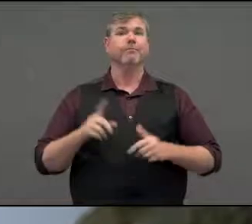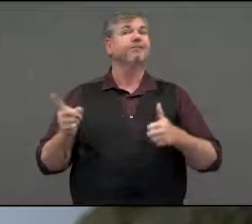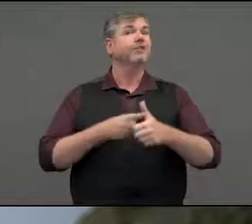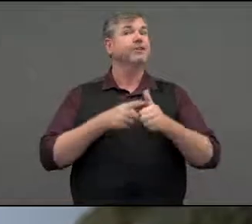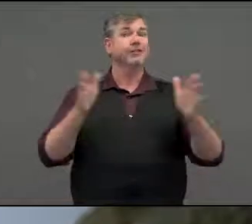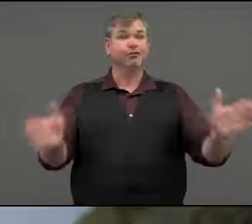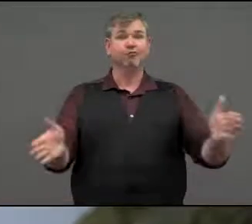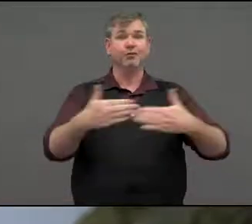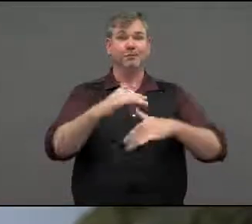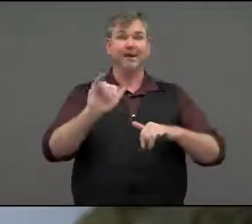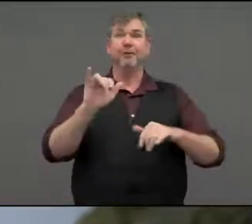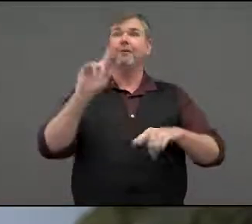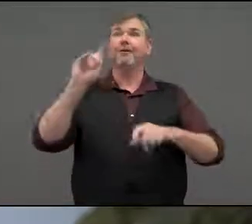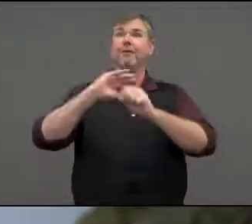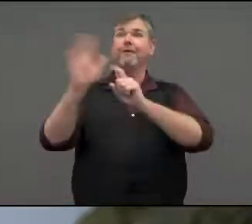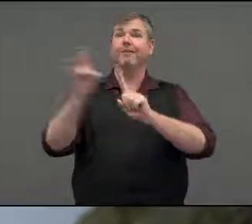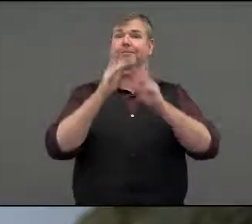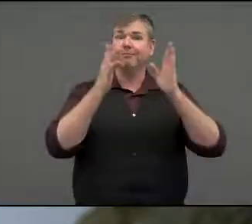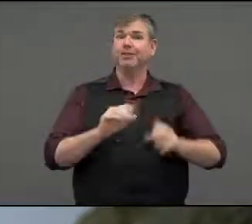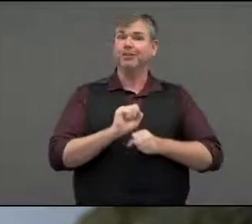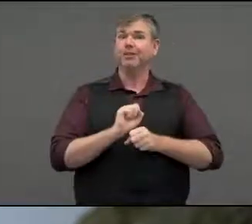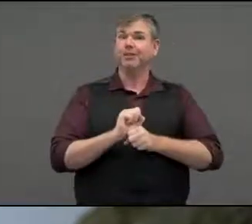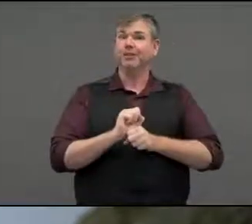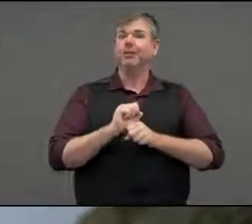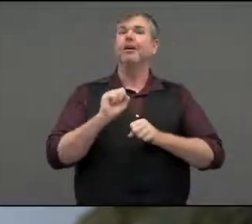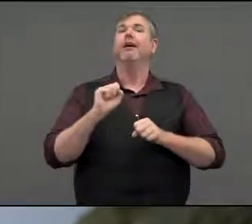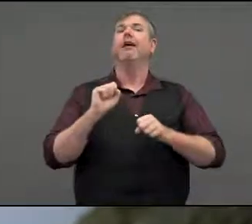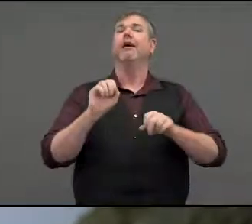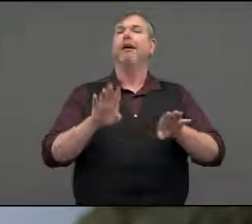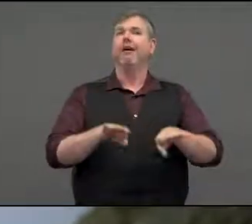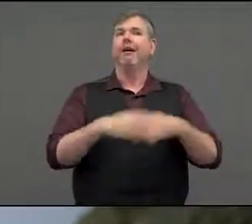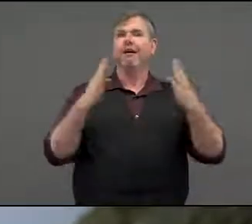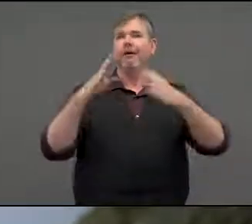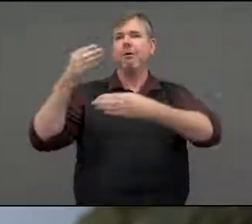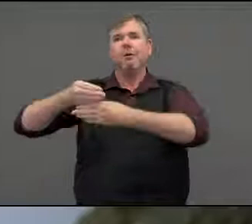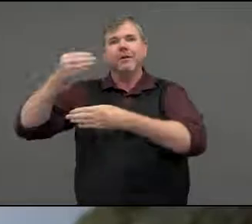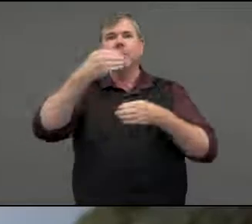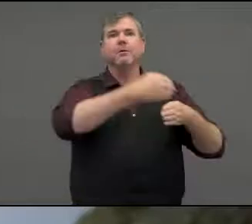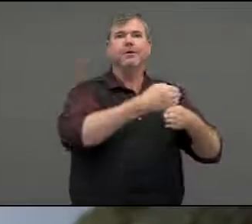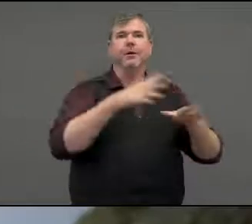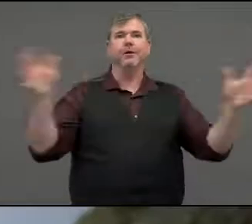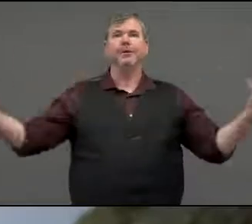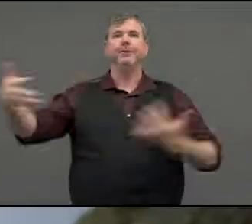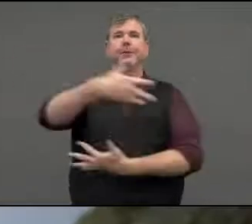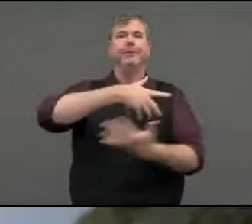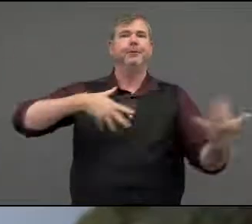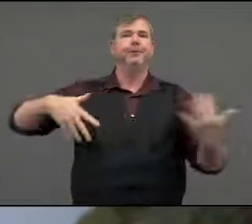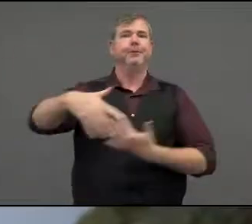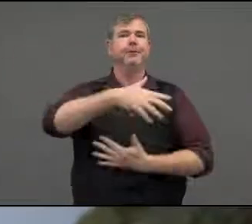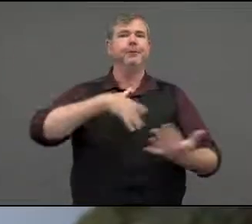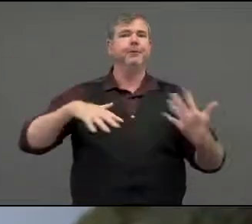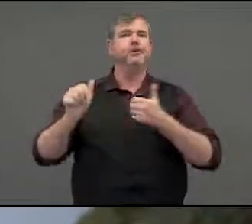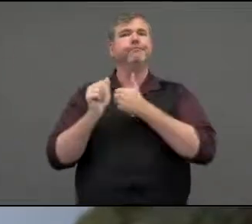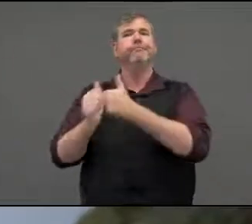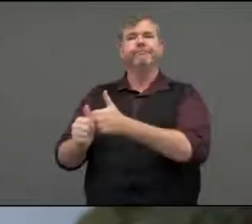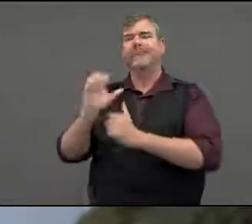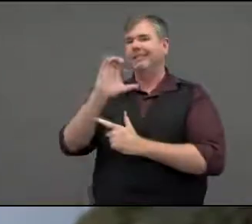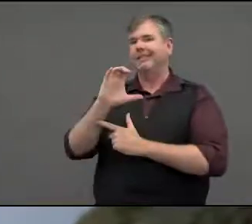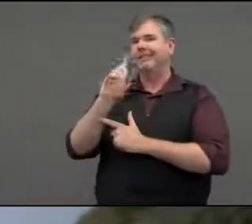workstation following the CDC guidance that we do have posted on our website in that same section as well.